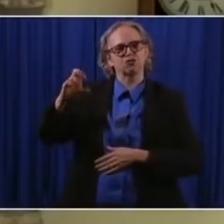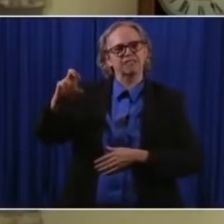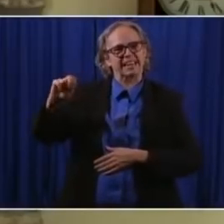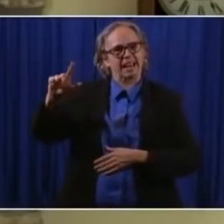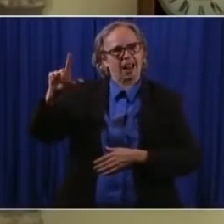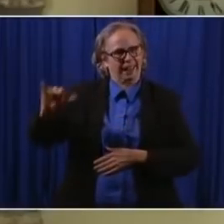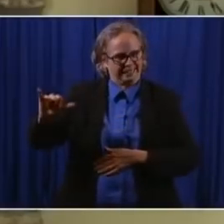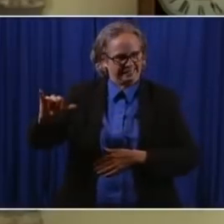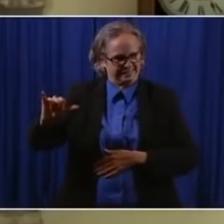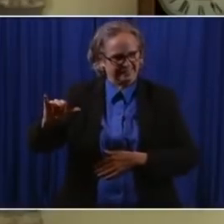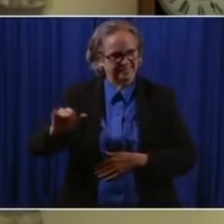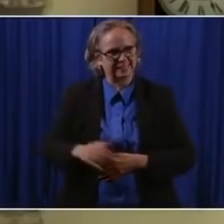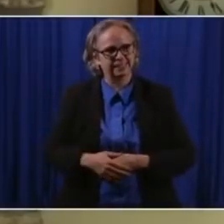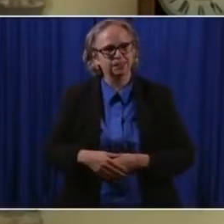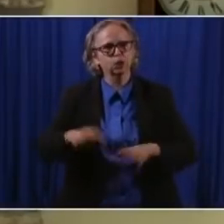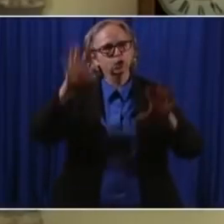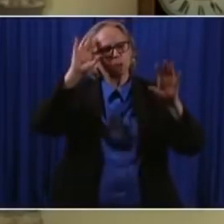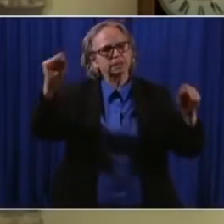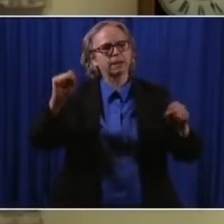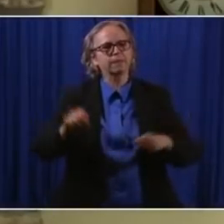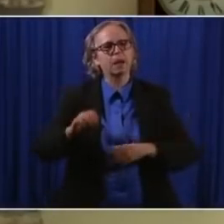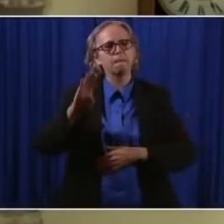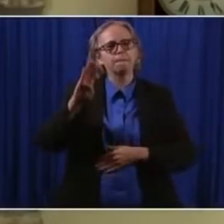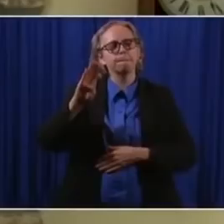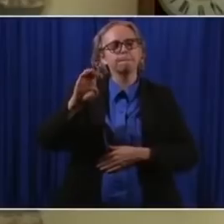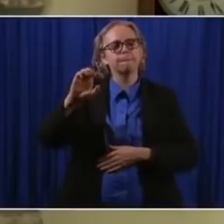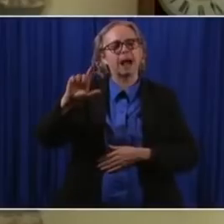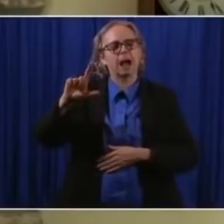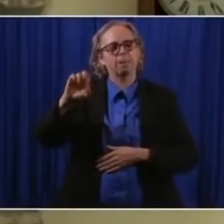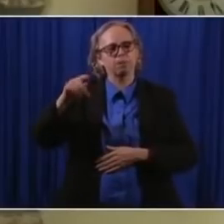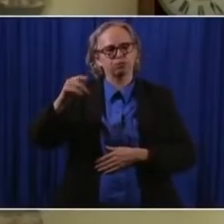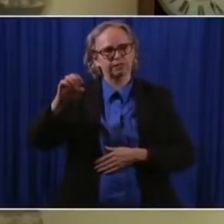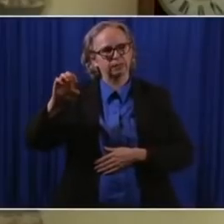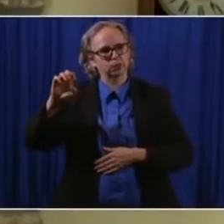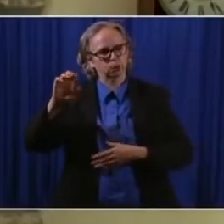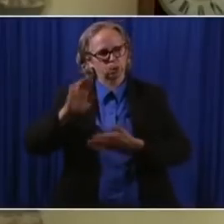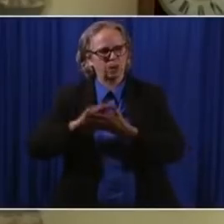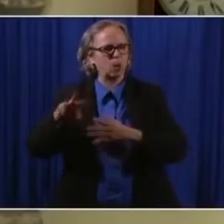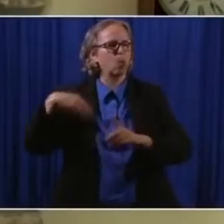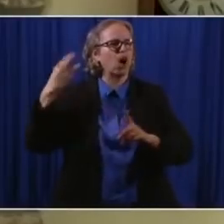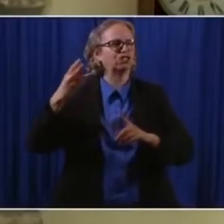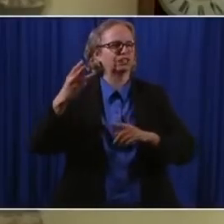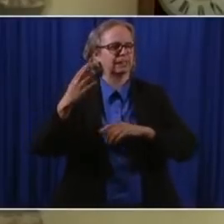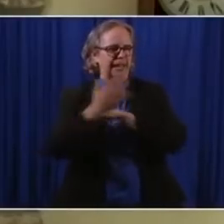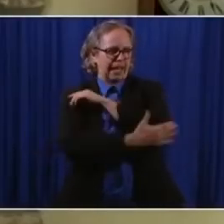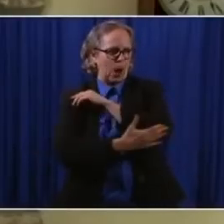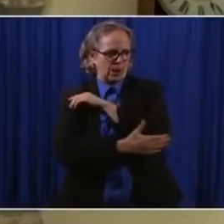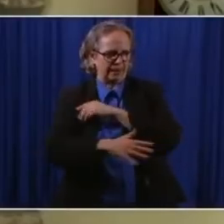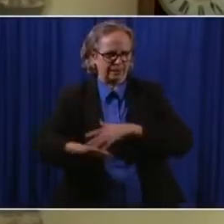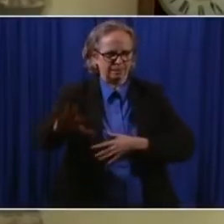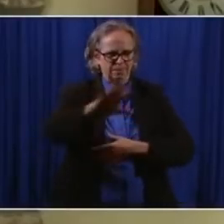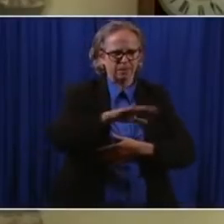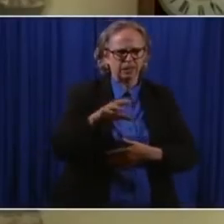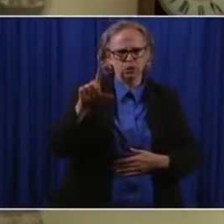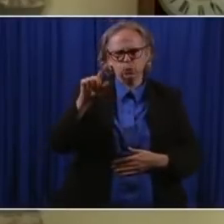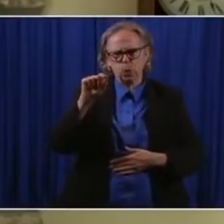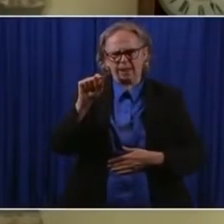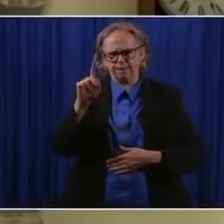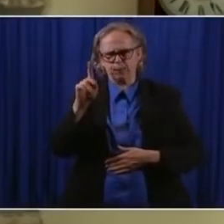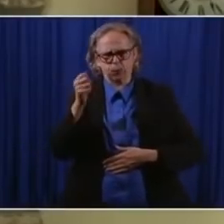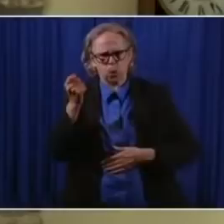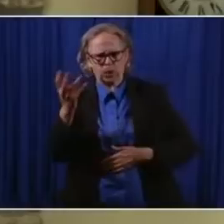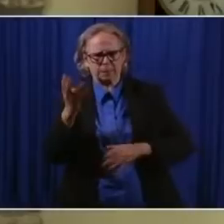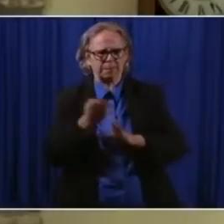County, since 2019. For that, he was in the Switzerland School District.